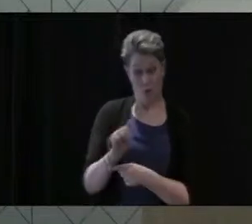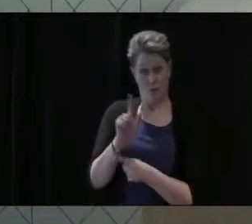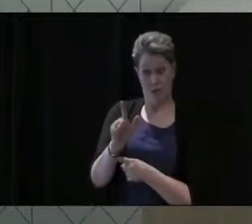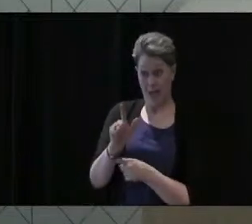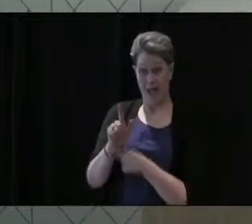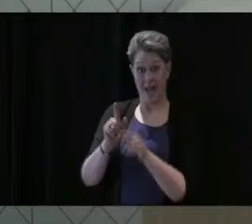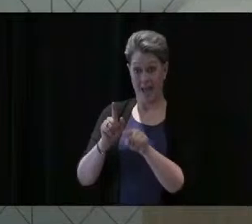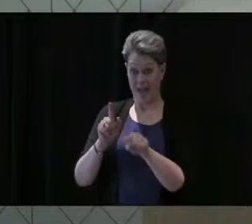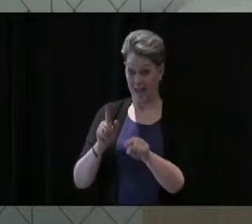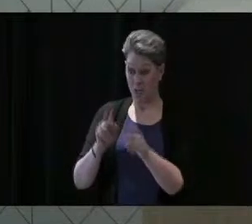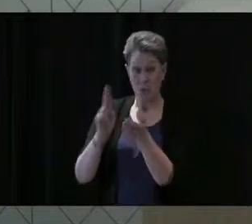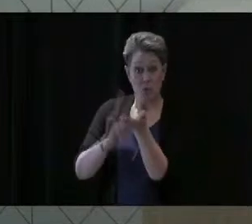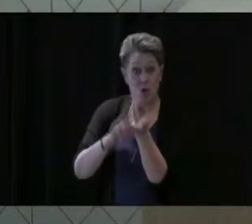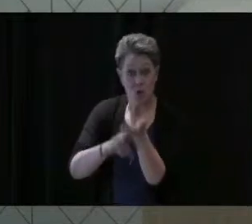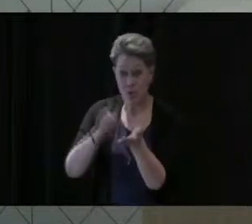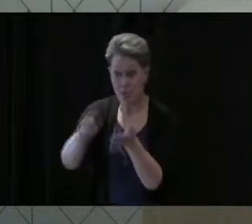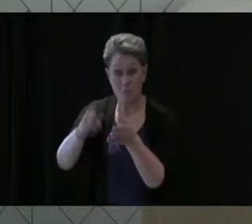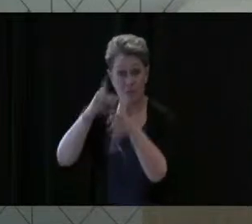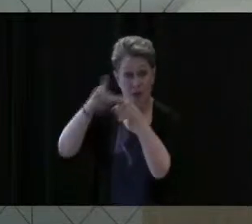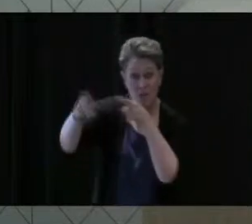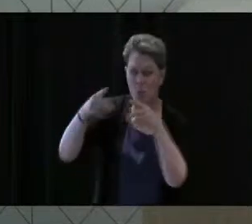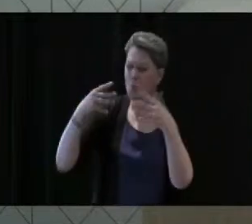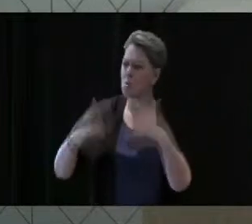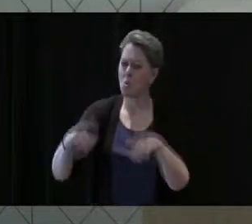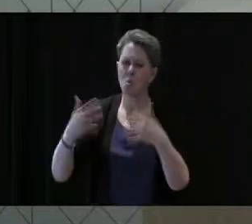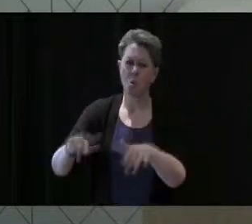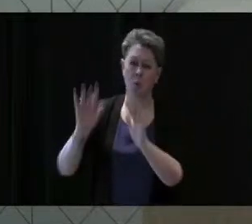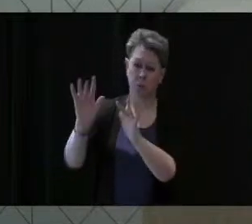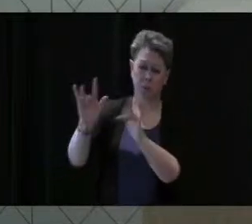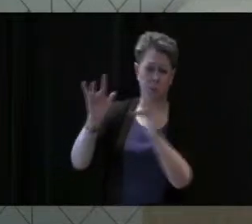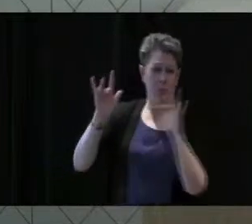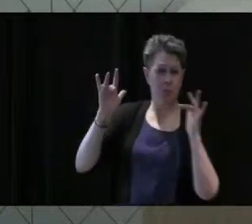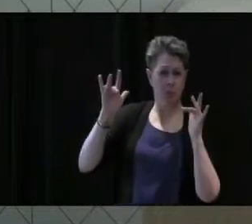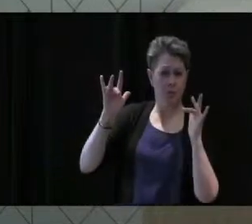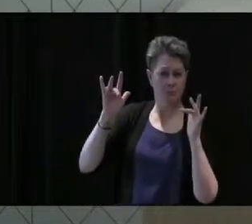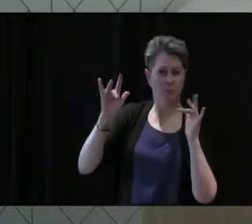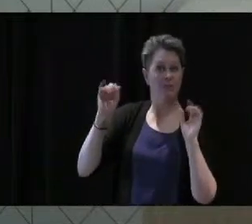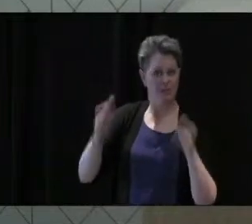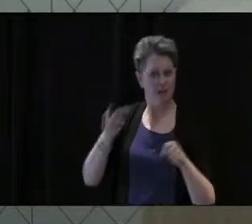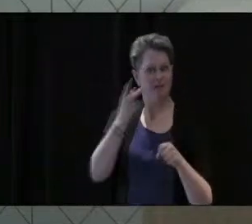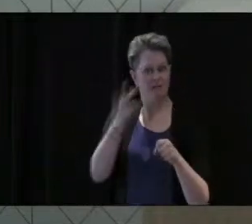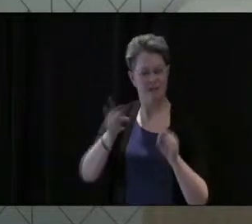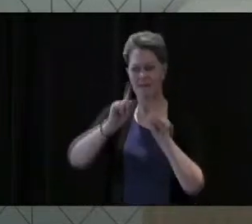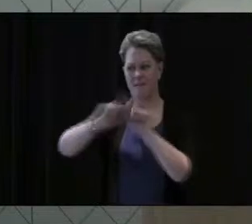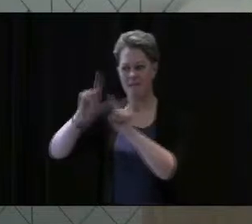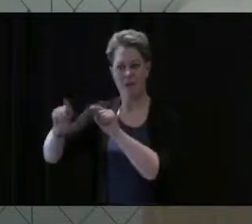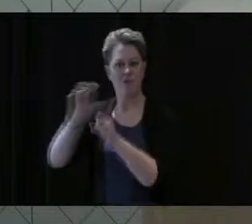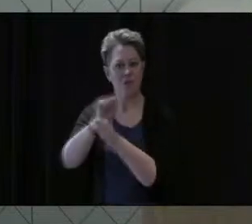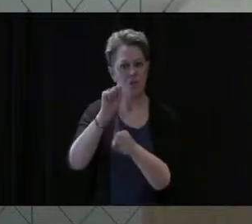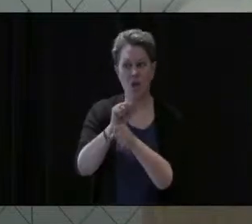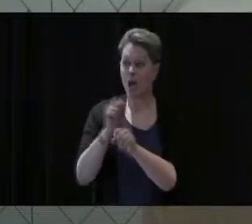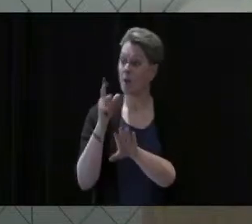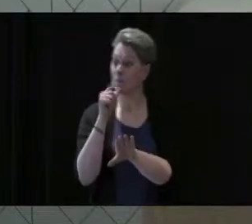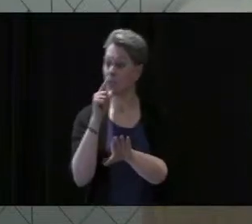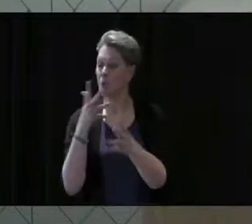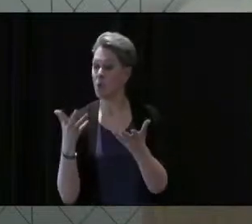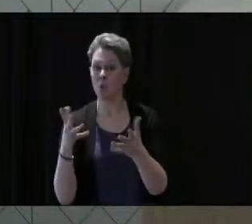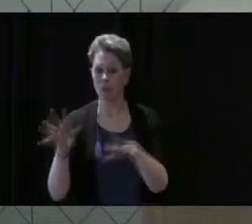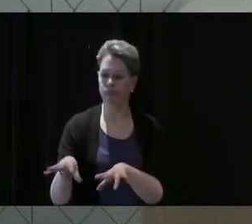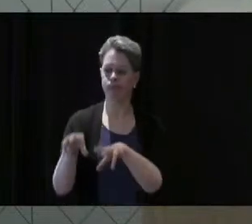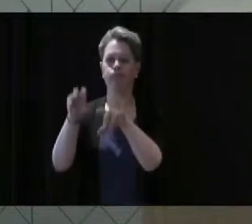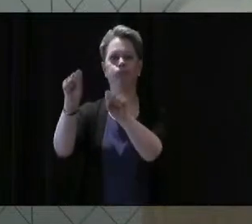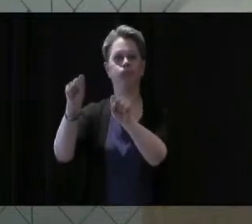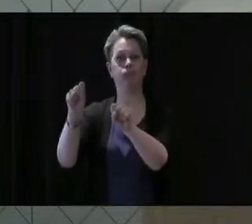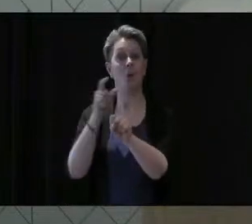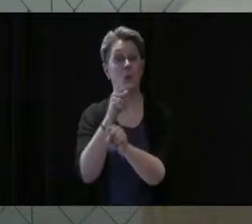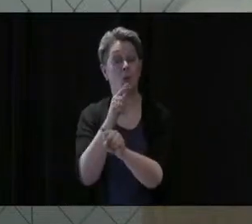nursing professionals in the province. We can see many tasks that are now done in general practice